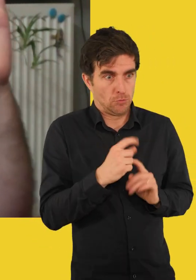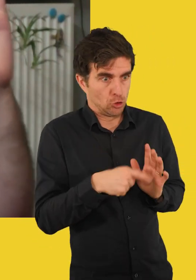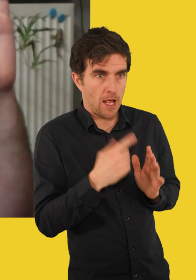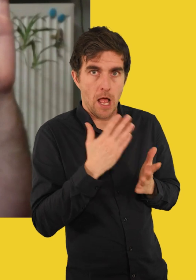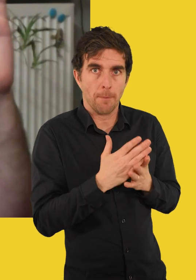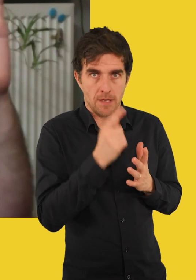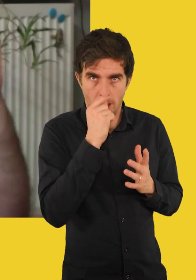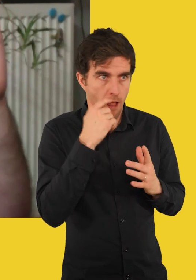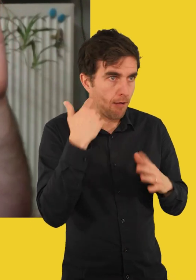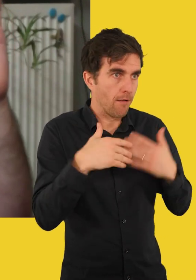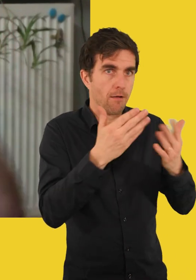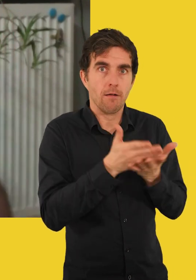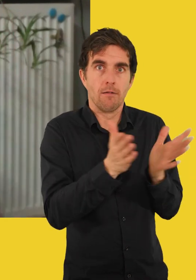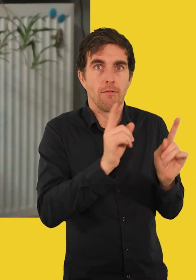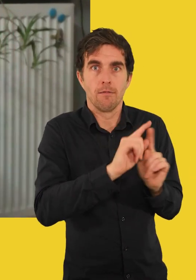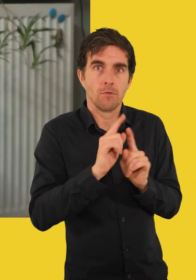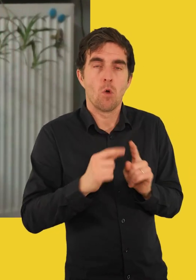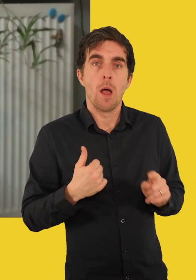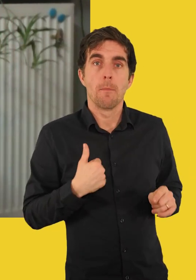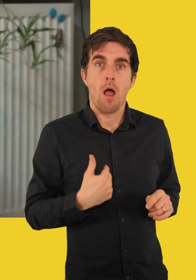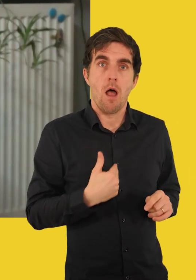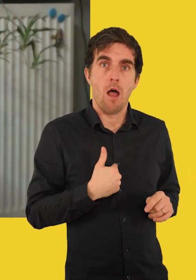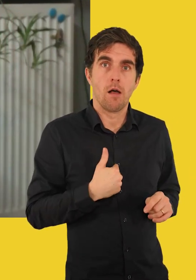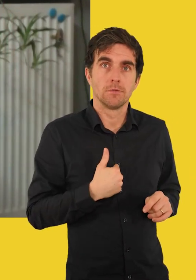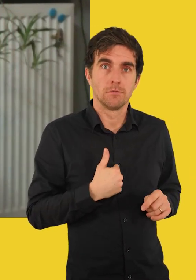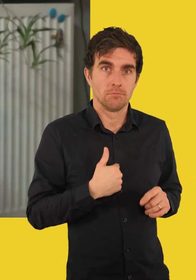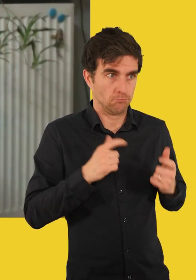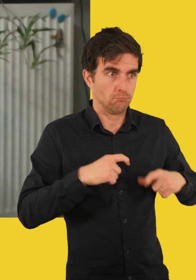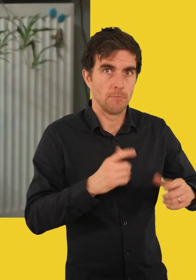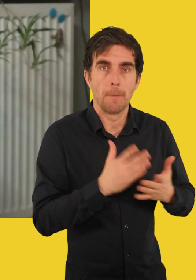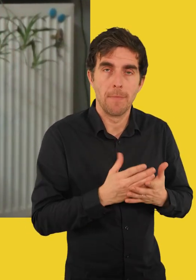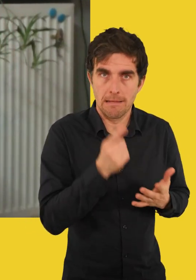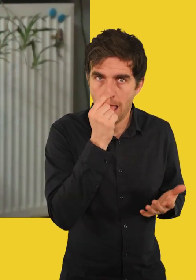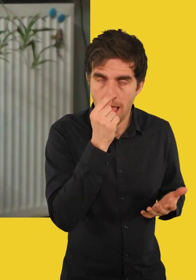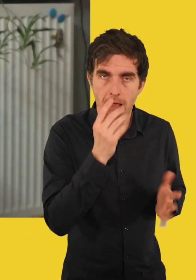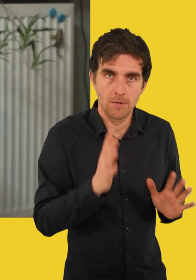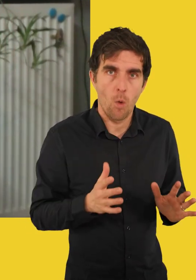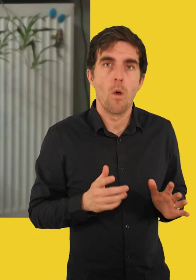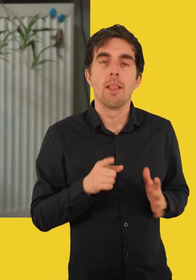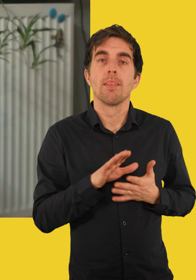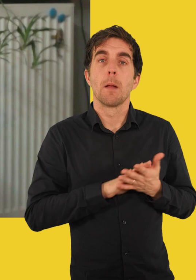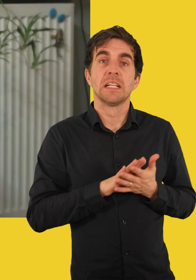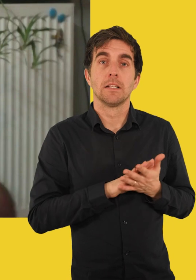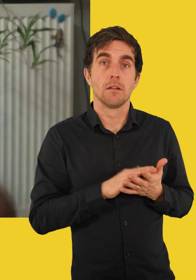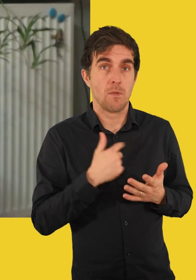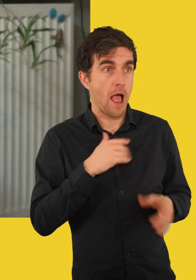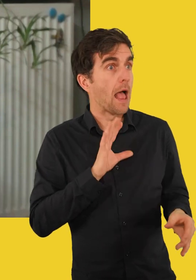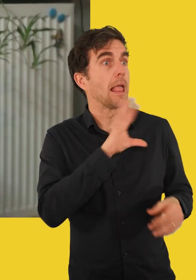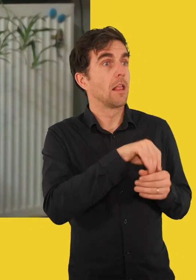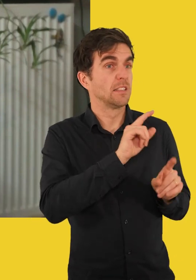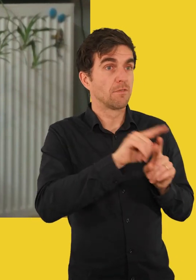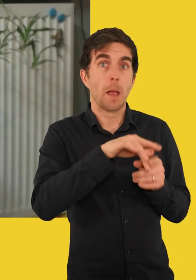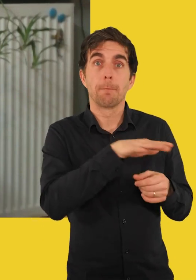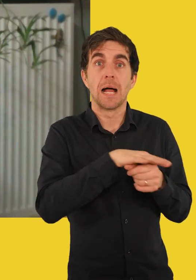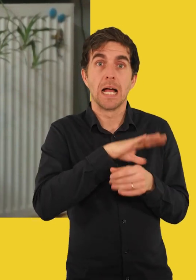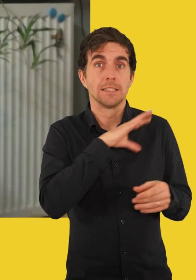need a project that's building alternatives so that my heart is functioning. And that means that when I go into those